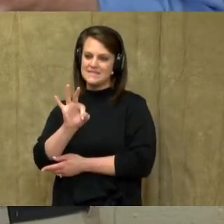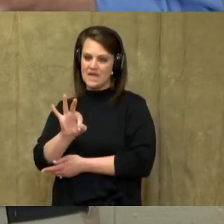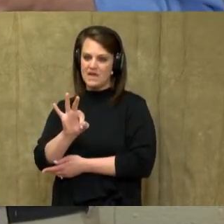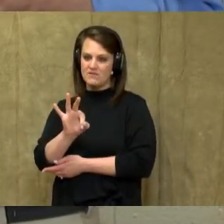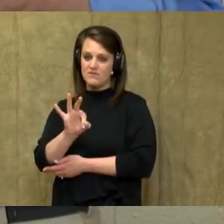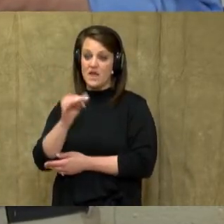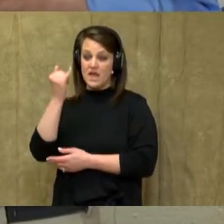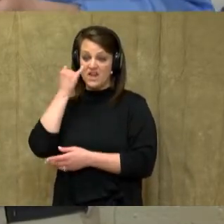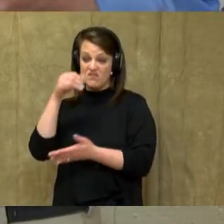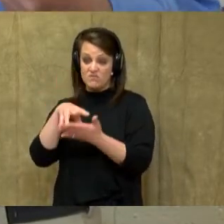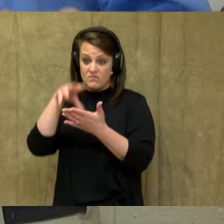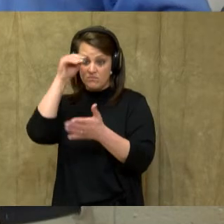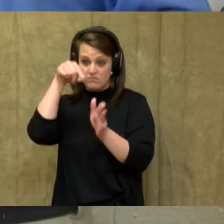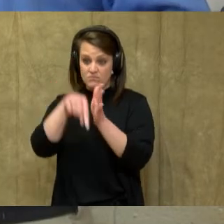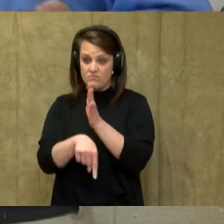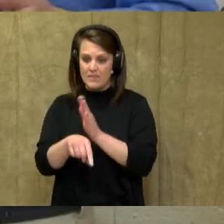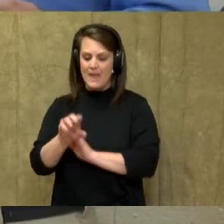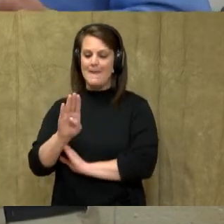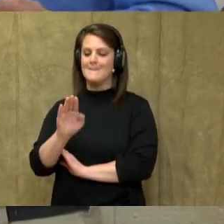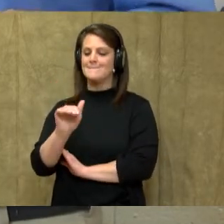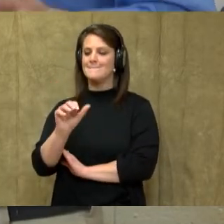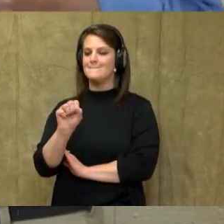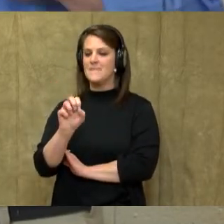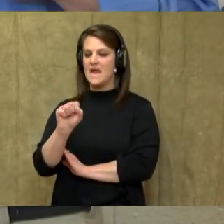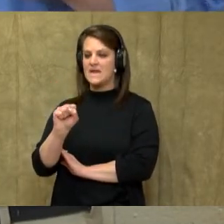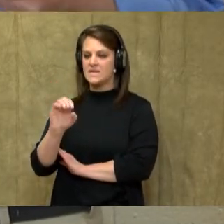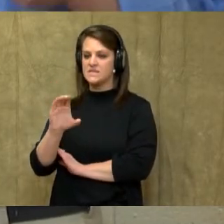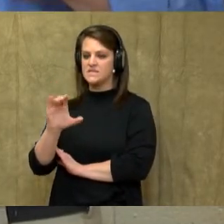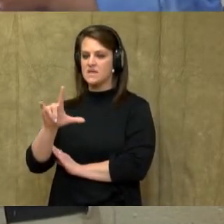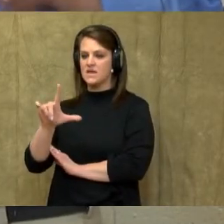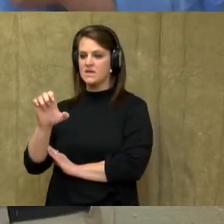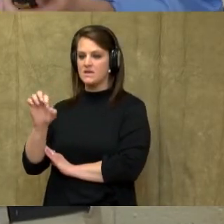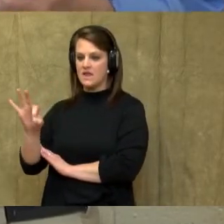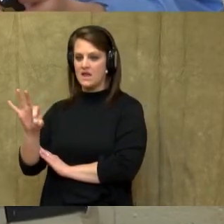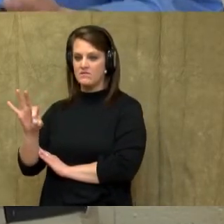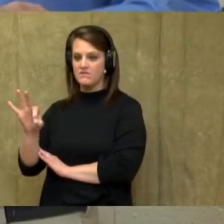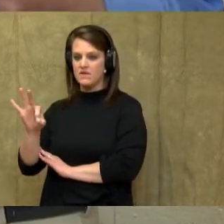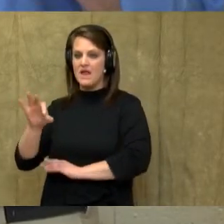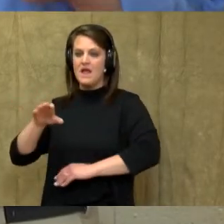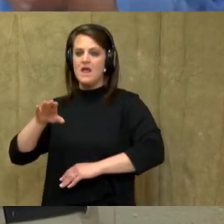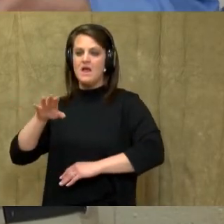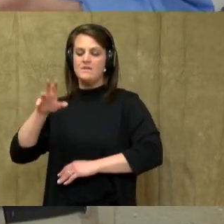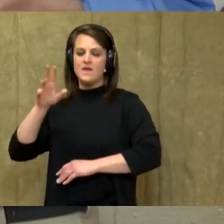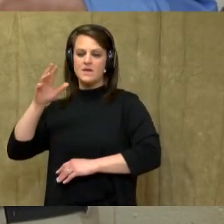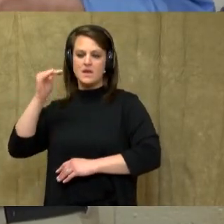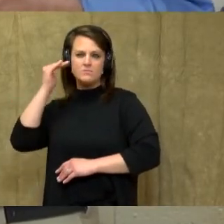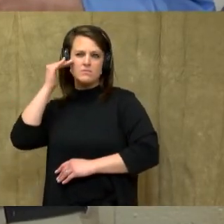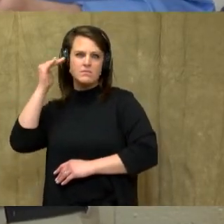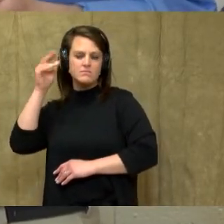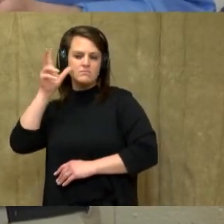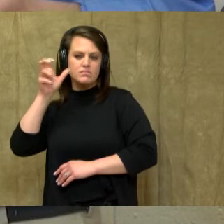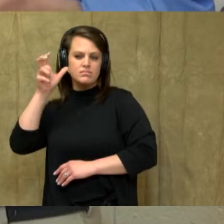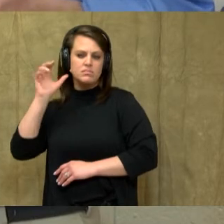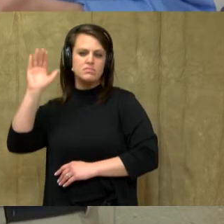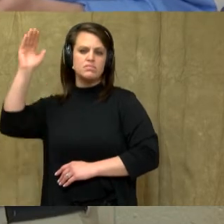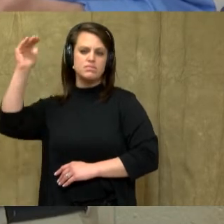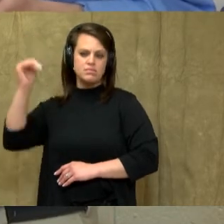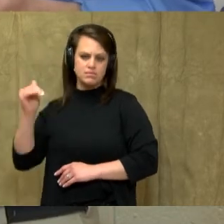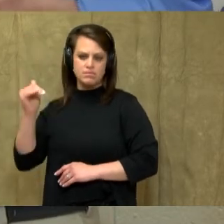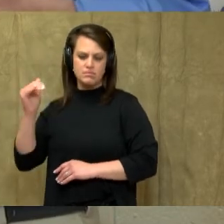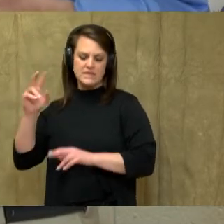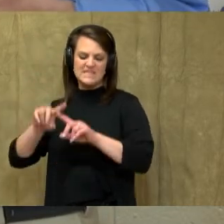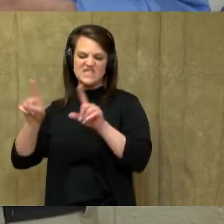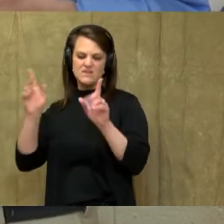do move forward and use bass clef, for example, the pitches will be different. You'll learn how to read those too. Don't